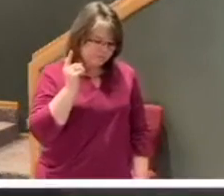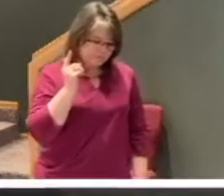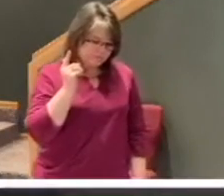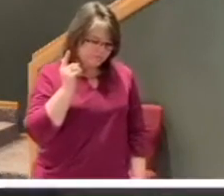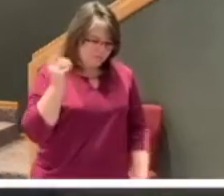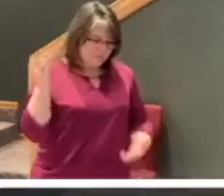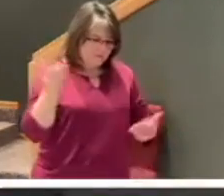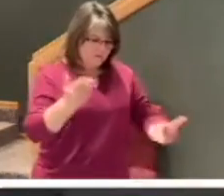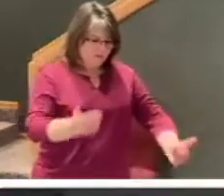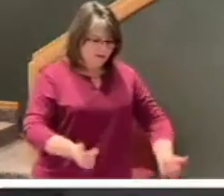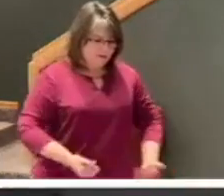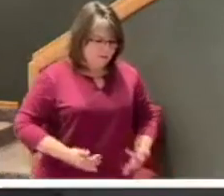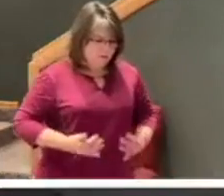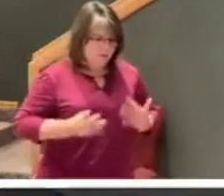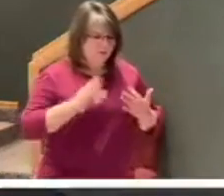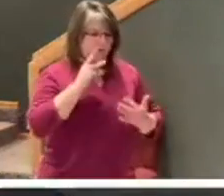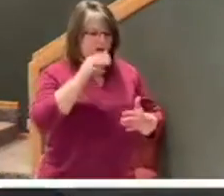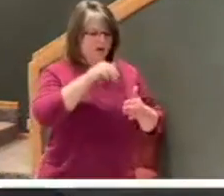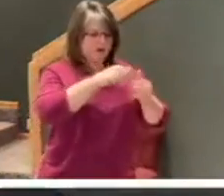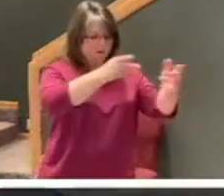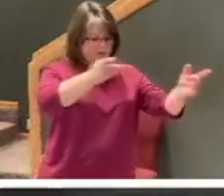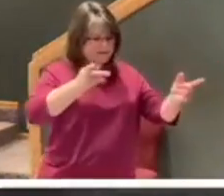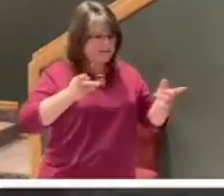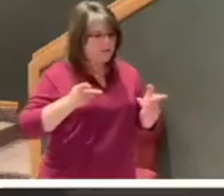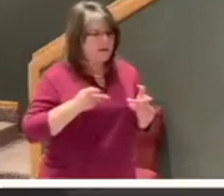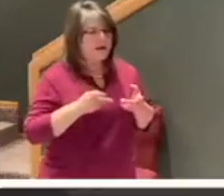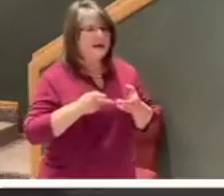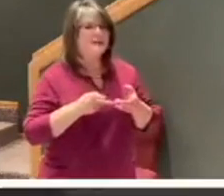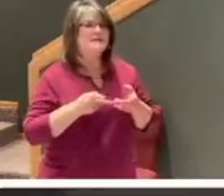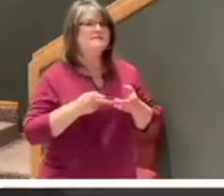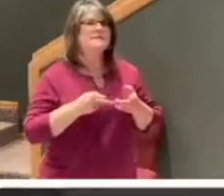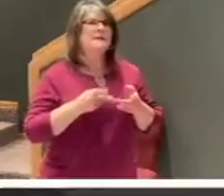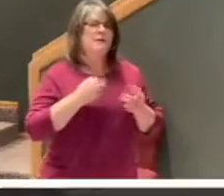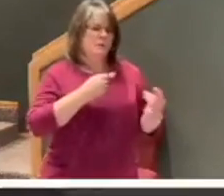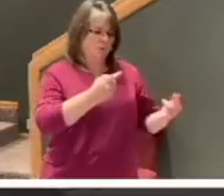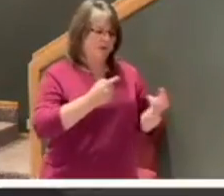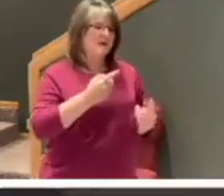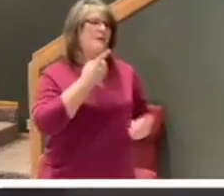Bring living water in this place. We come thirsty.